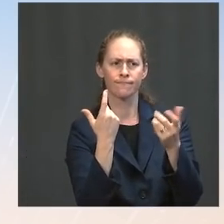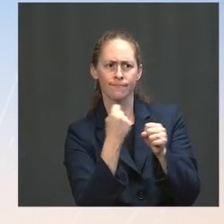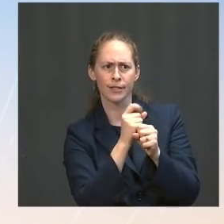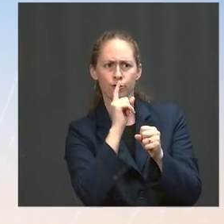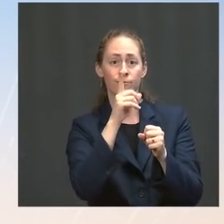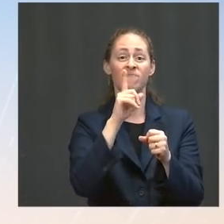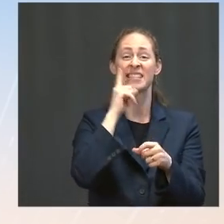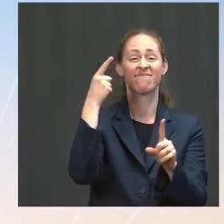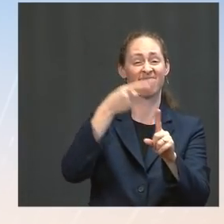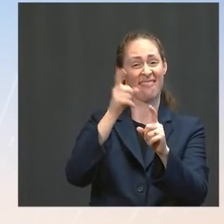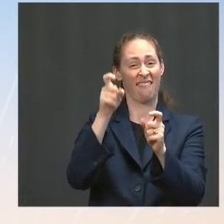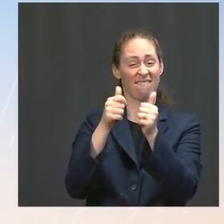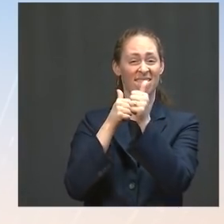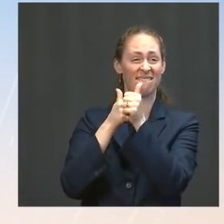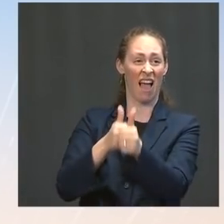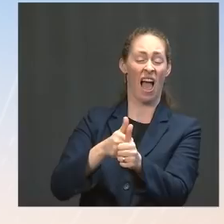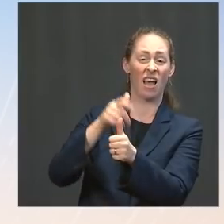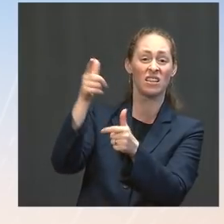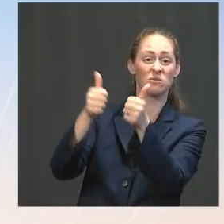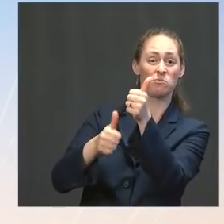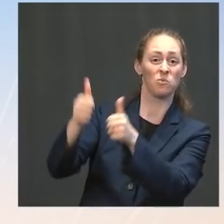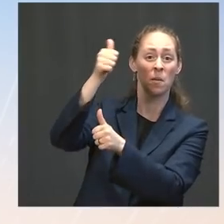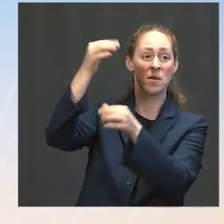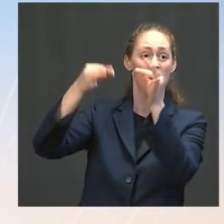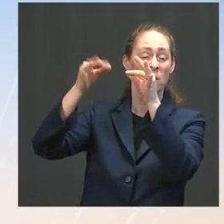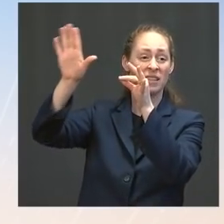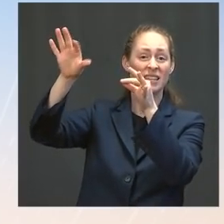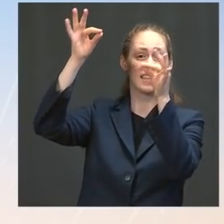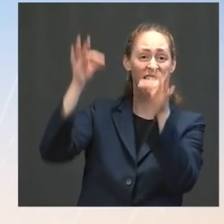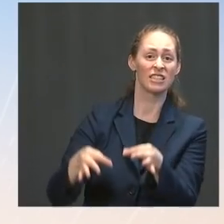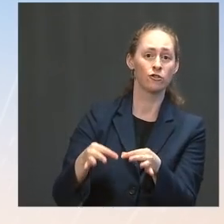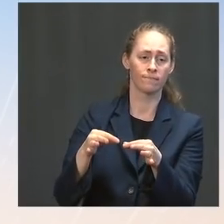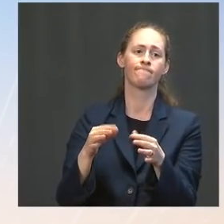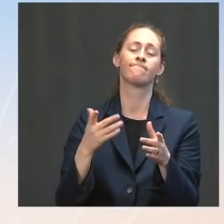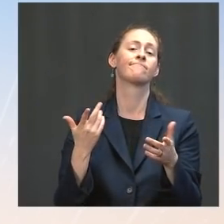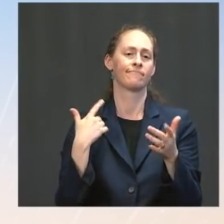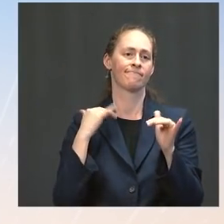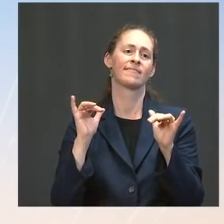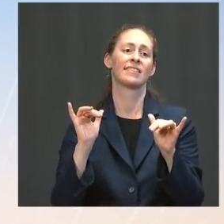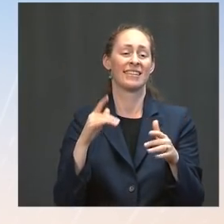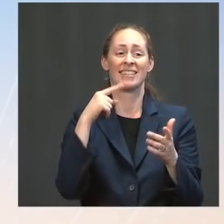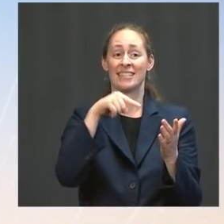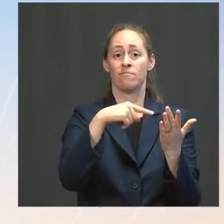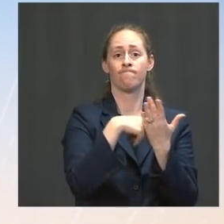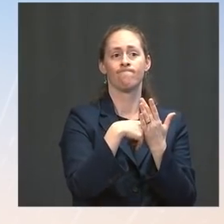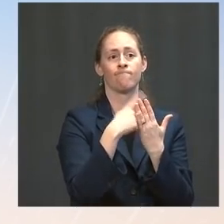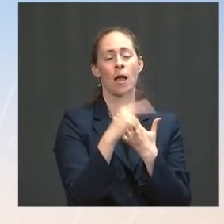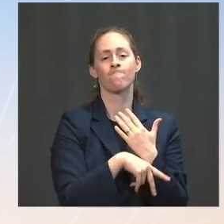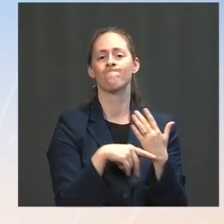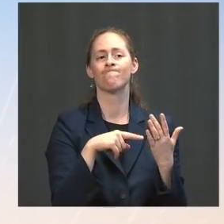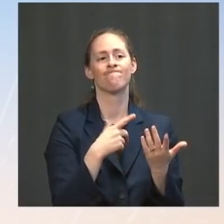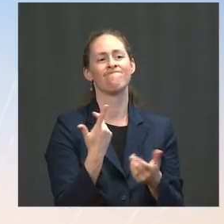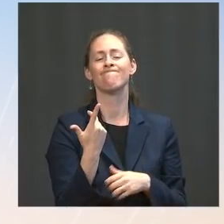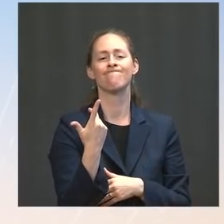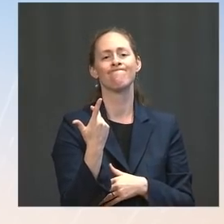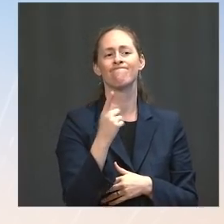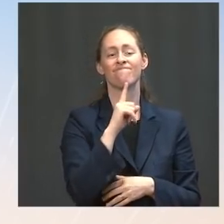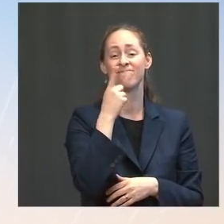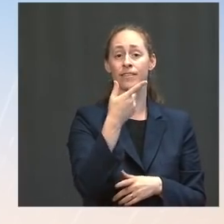from Afghanistan, have safe places to be. You wouldn't see a situation where you might reject somebody's asylum application and send them back to